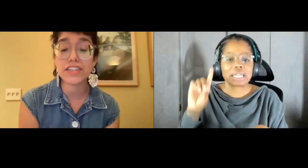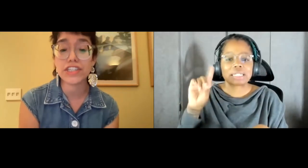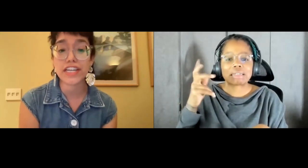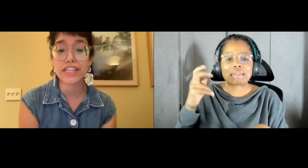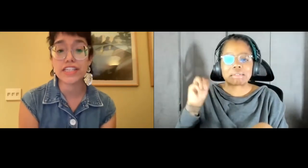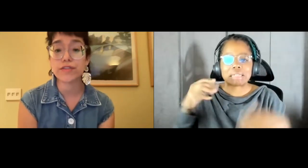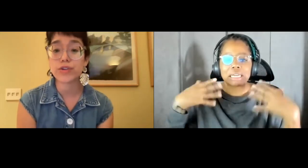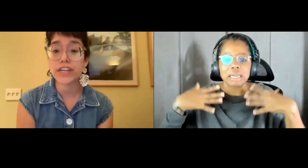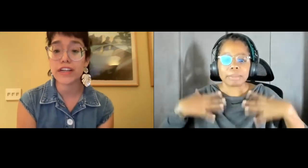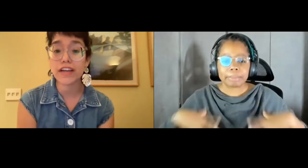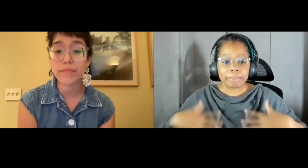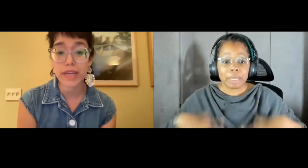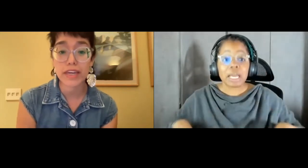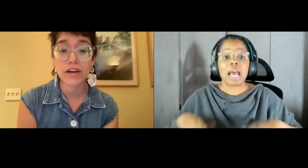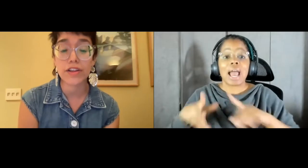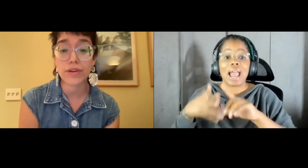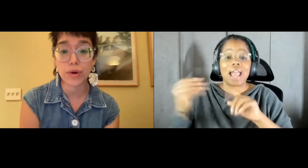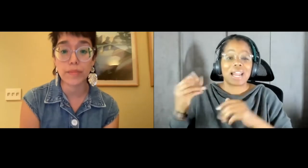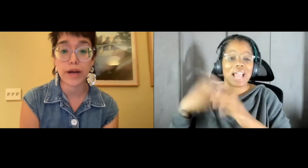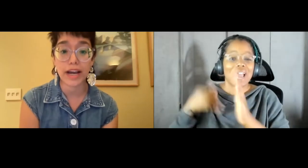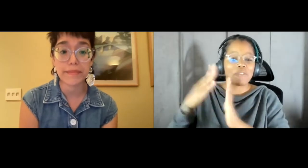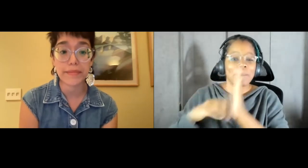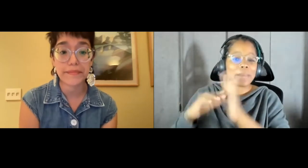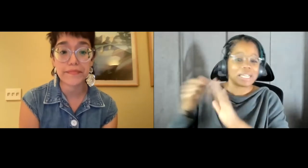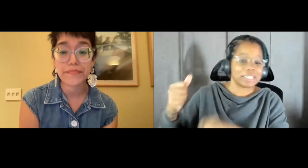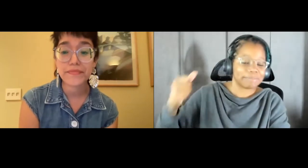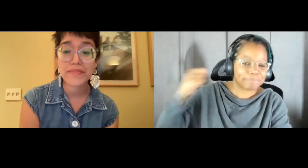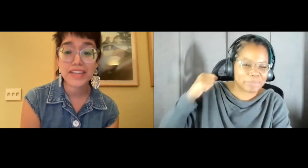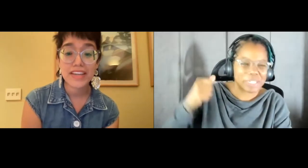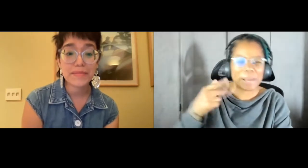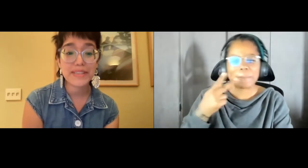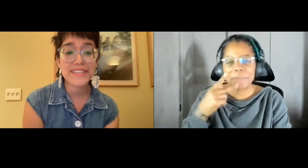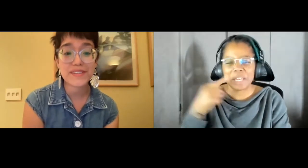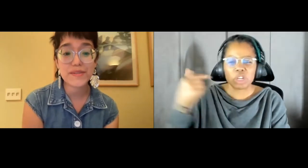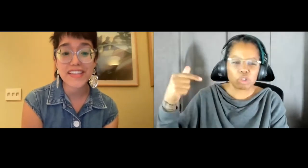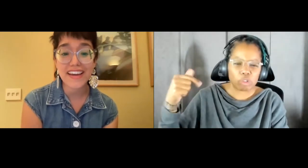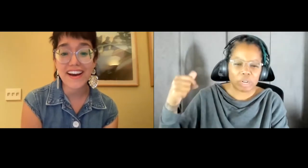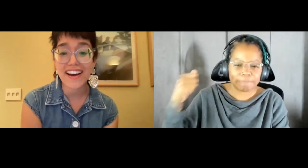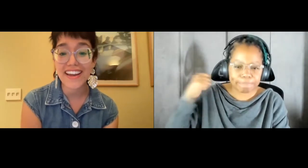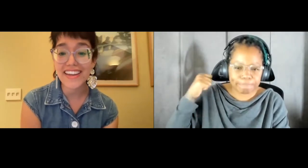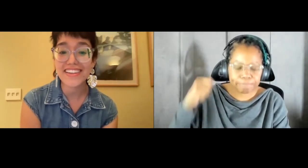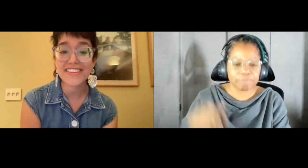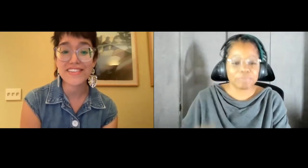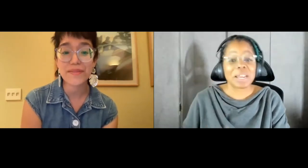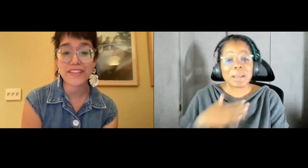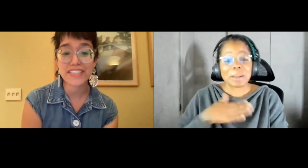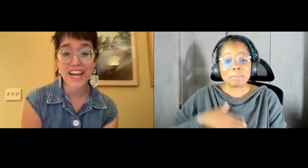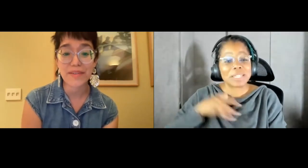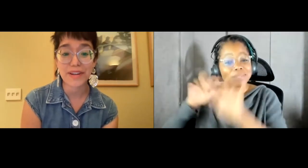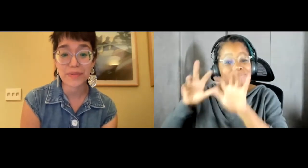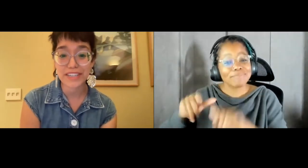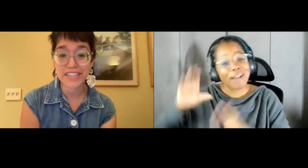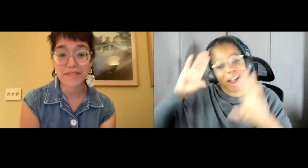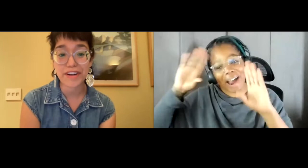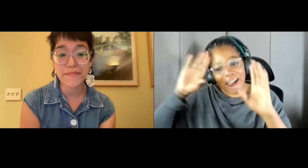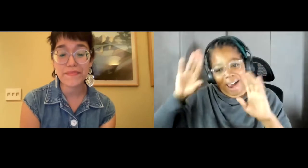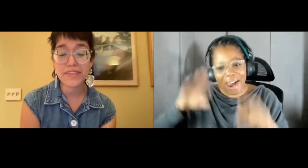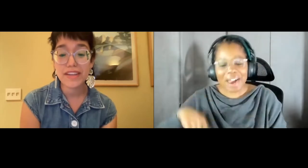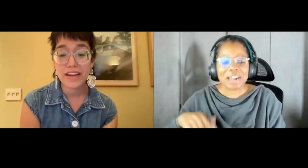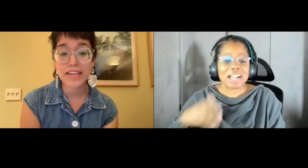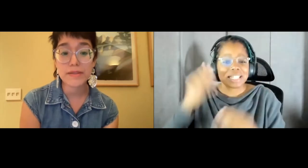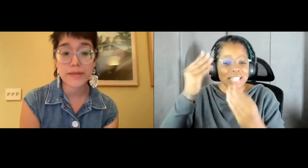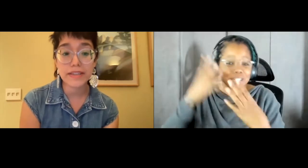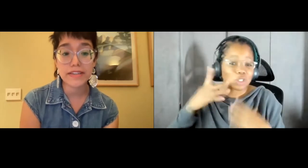painting in shades of green and pink on the wall behind me. Please do say hi. Let us know in the chat where you're watching